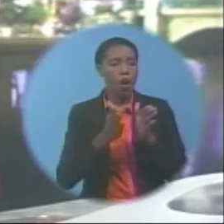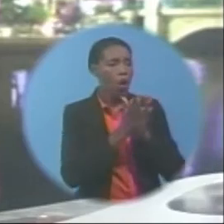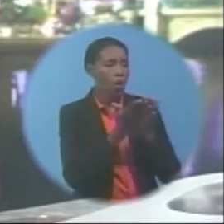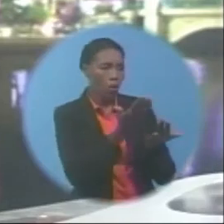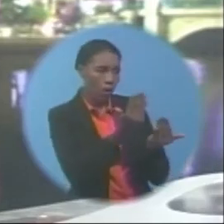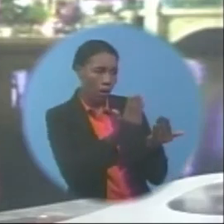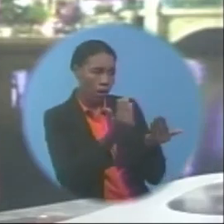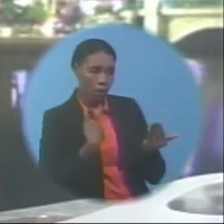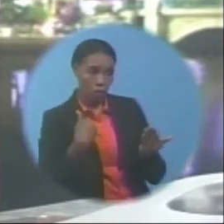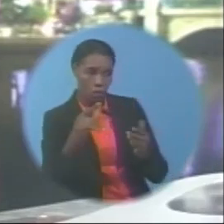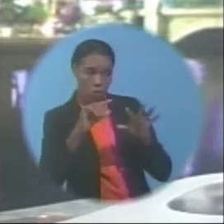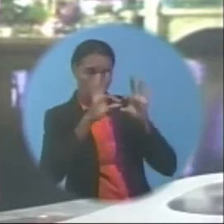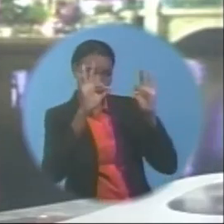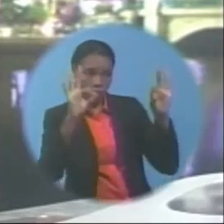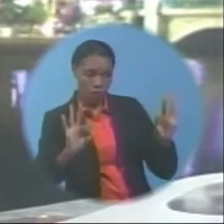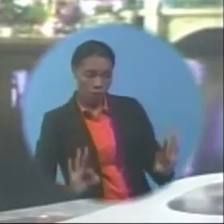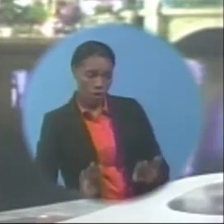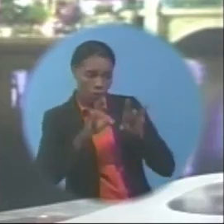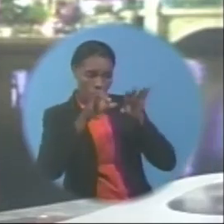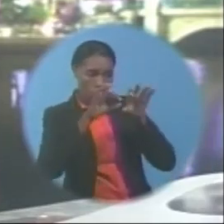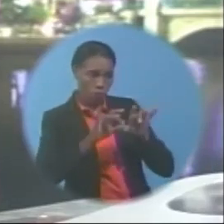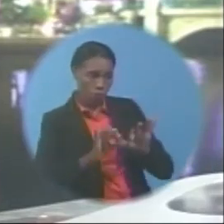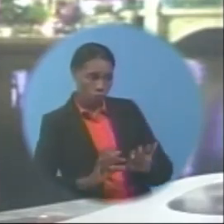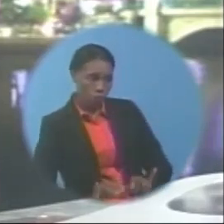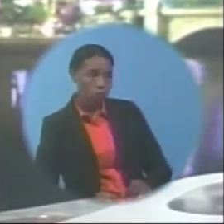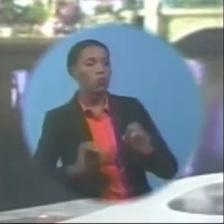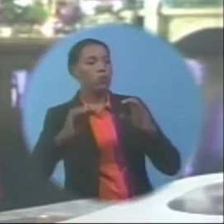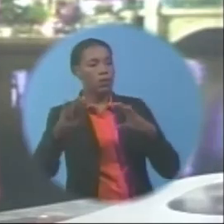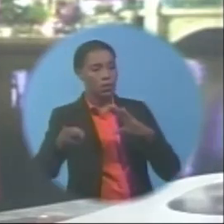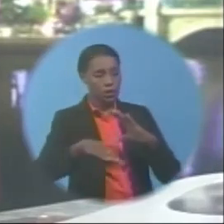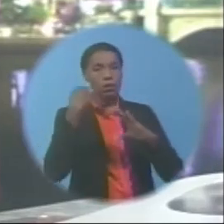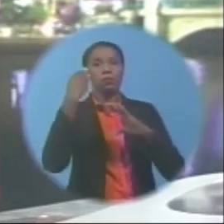to update their banking details by filling out a particular